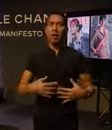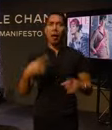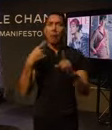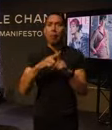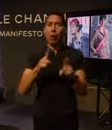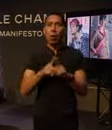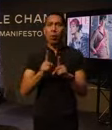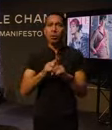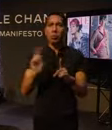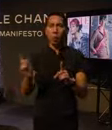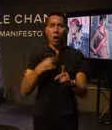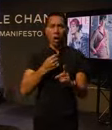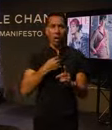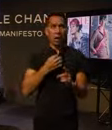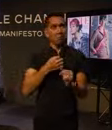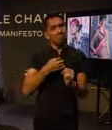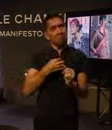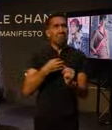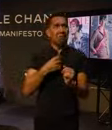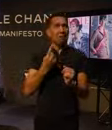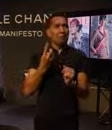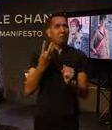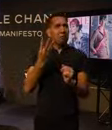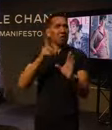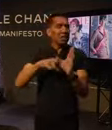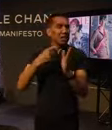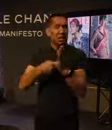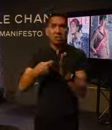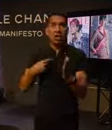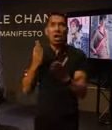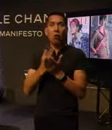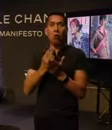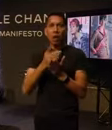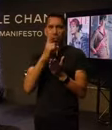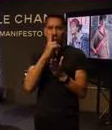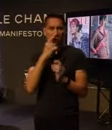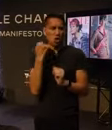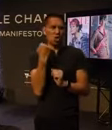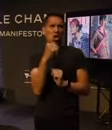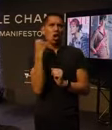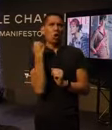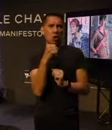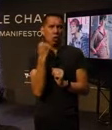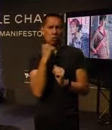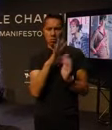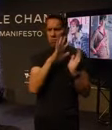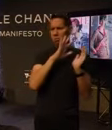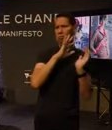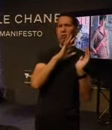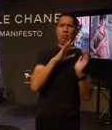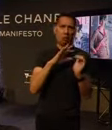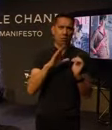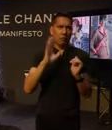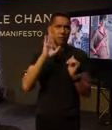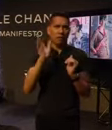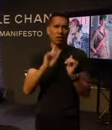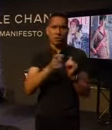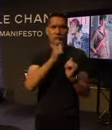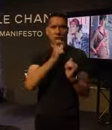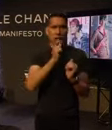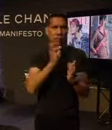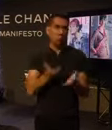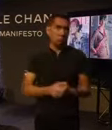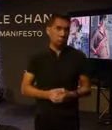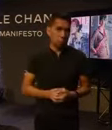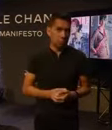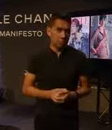of those first couple of years of real pushback from the fashion press. Yeah,